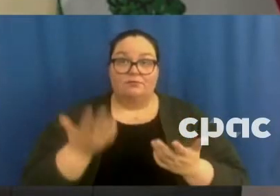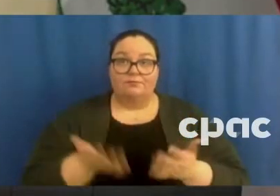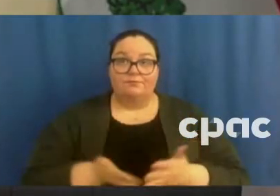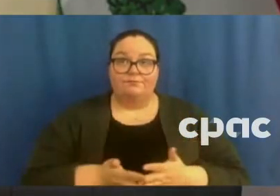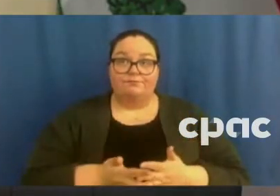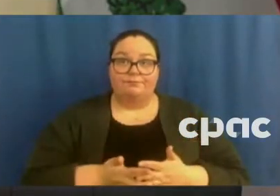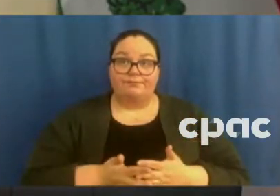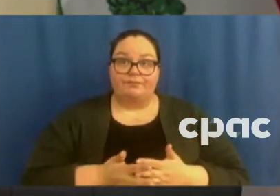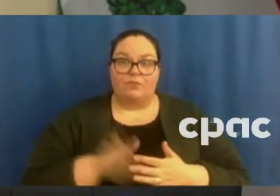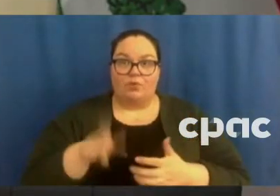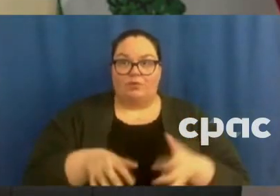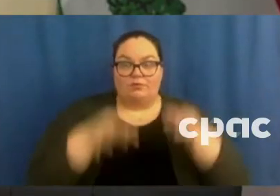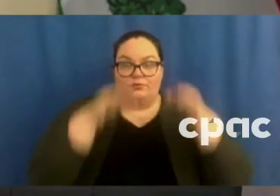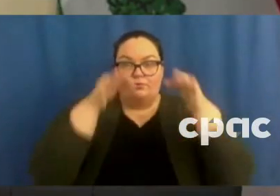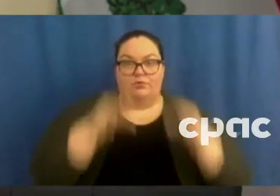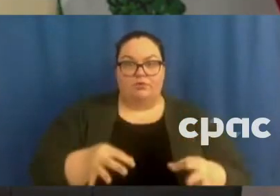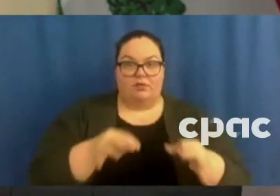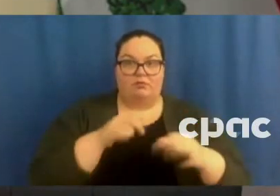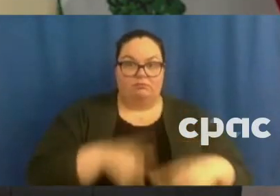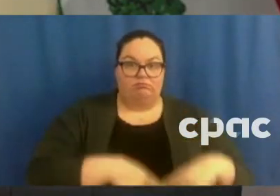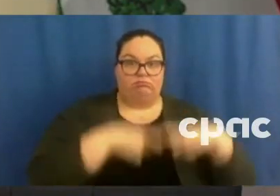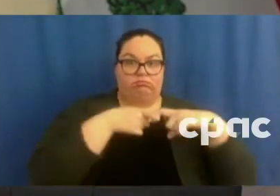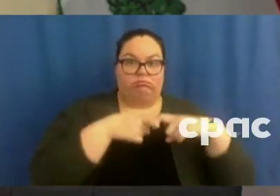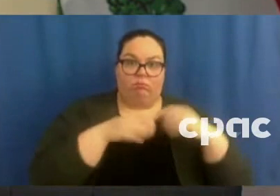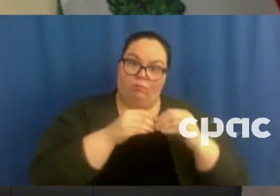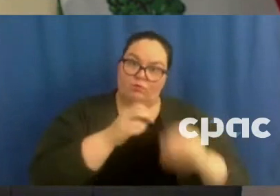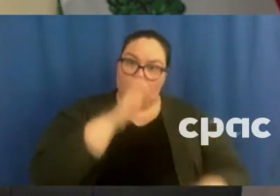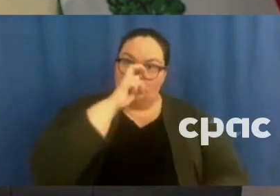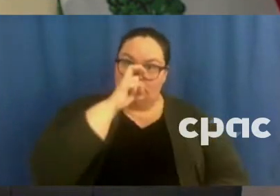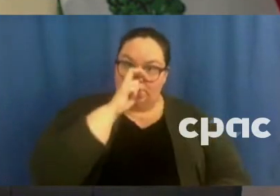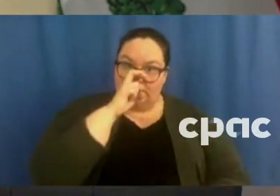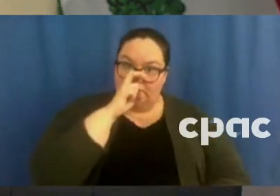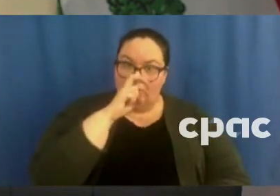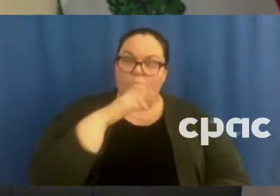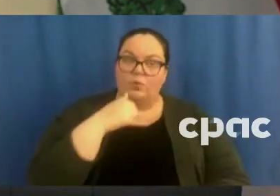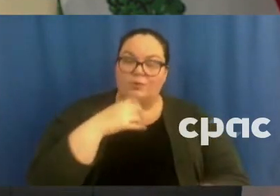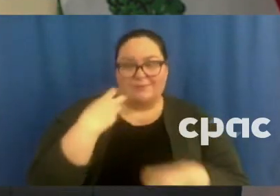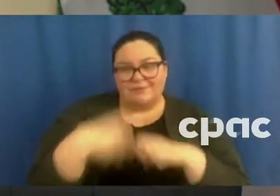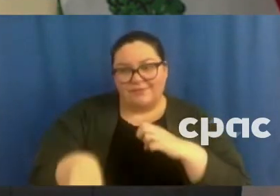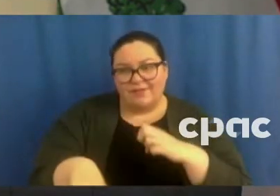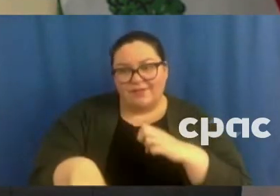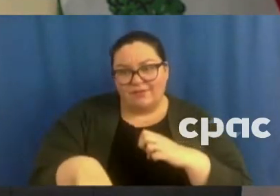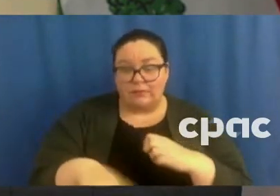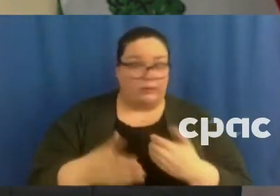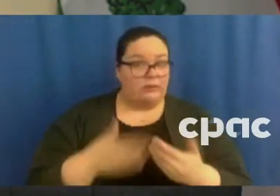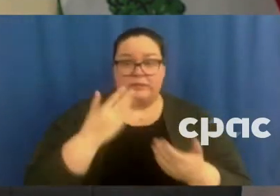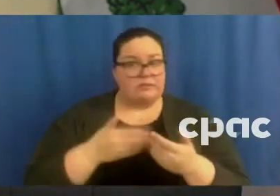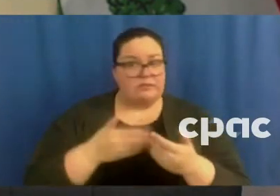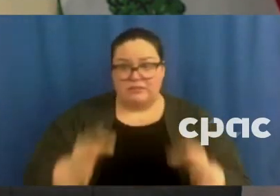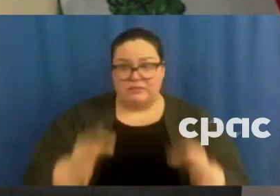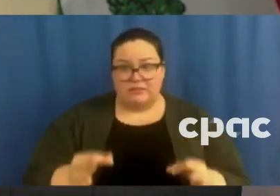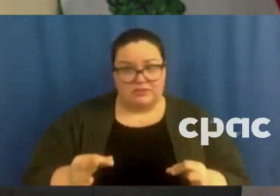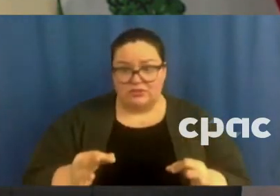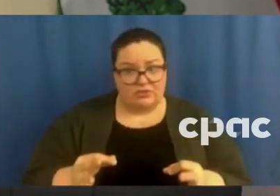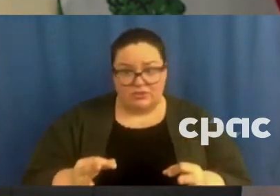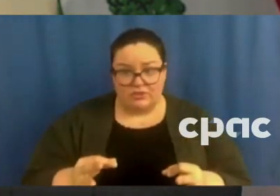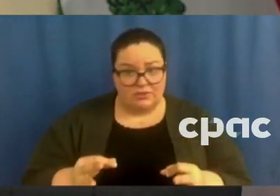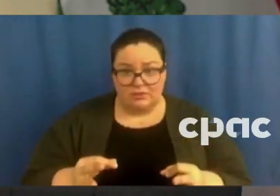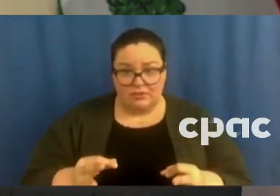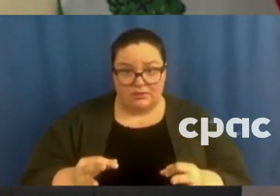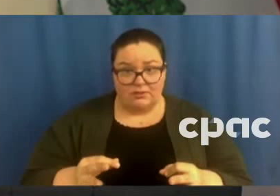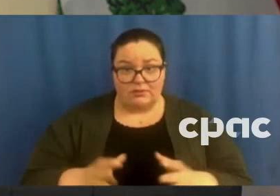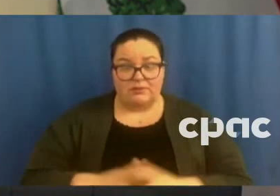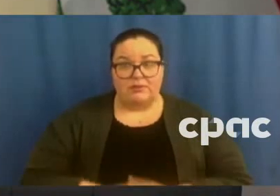decision such as this, it's with a great deal of difficulty that you undertake it. It's not something